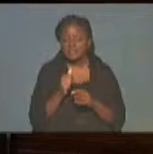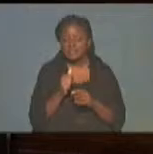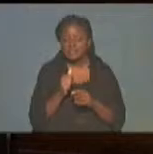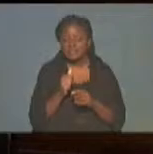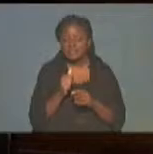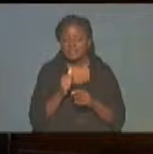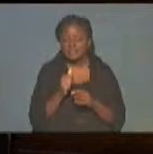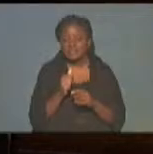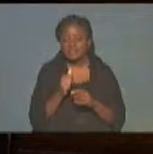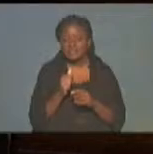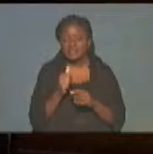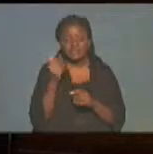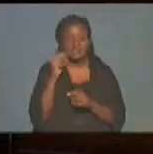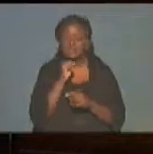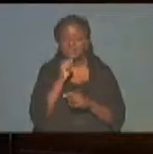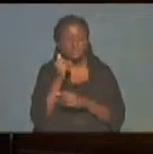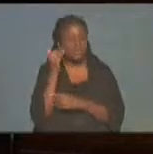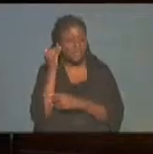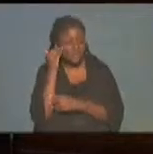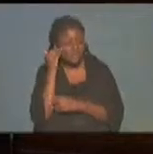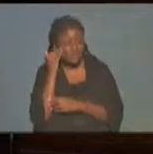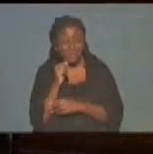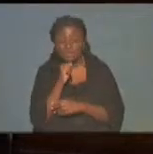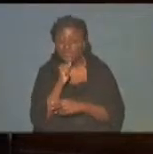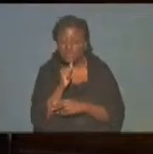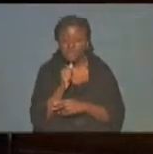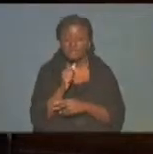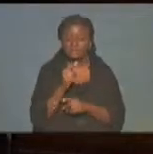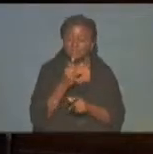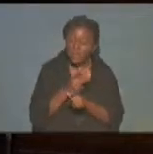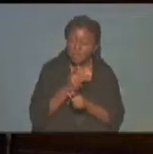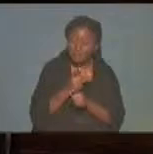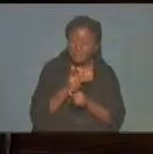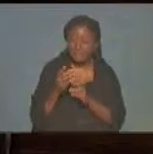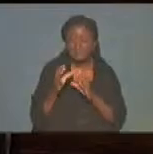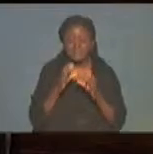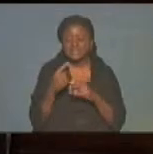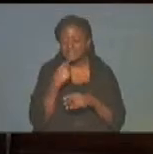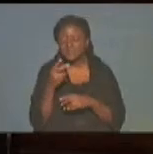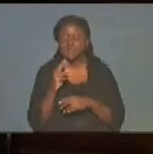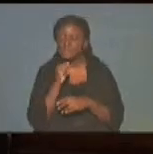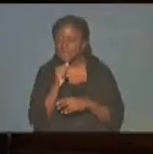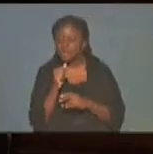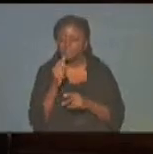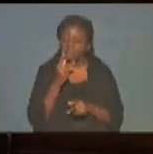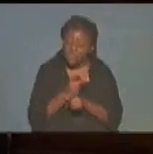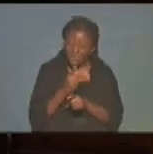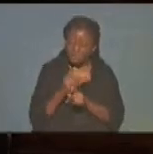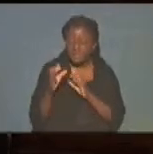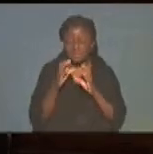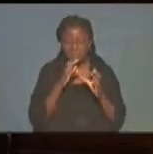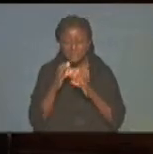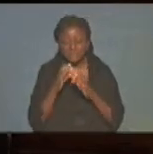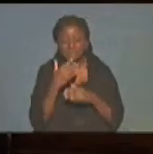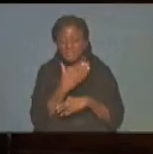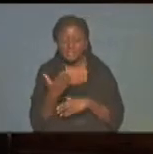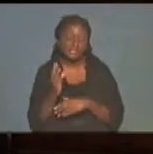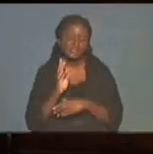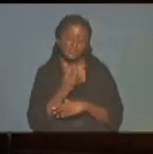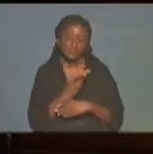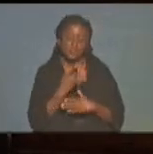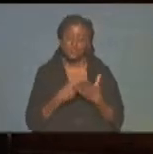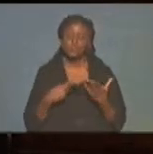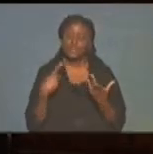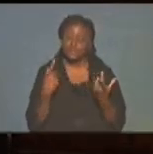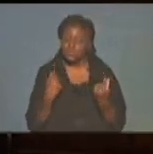unaware of, or we have not properly communicated, and we accept that, of the things that we have been doing, and